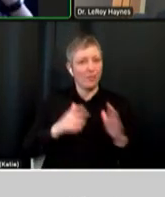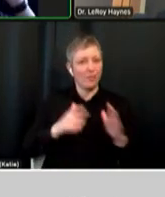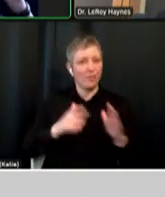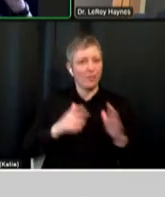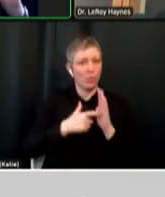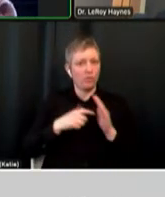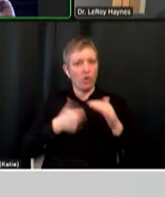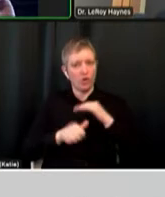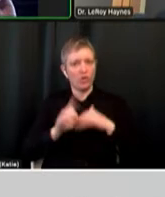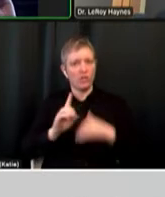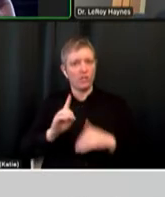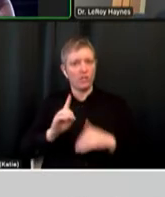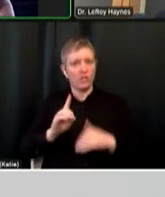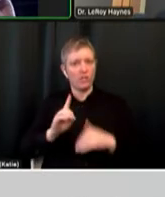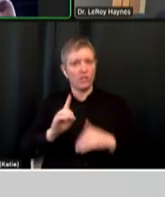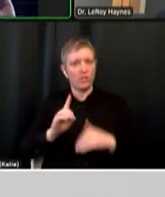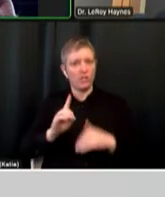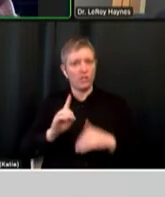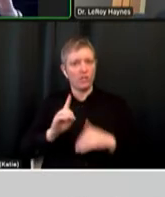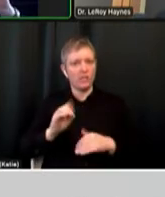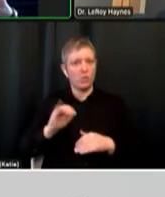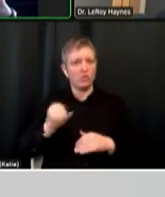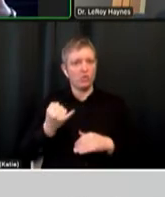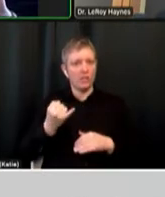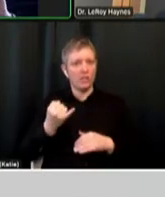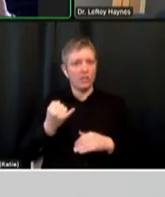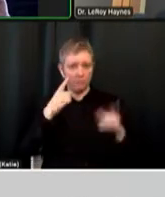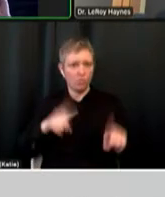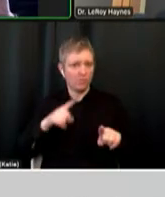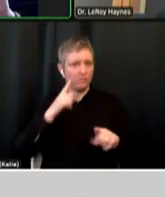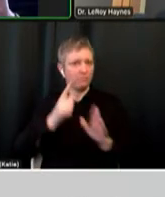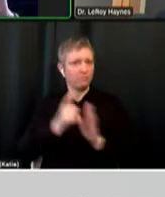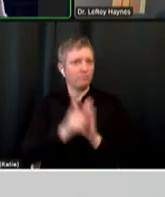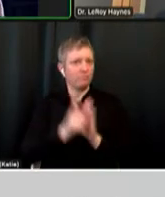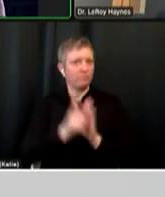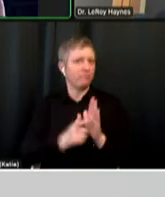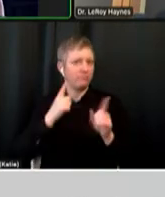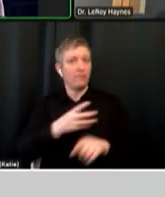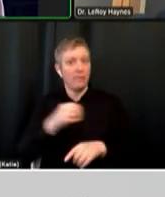settlement agreement and PPB policy. However,